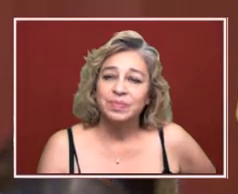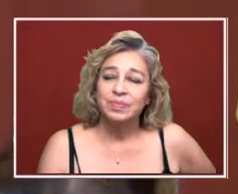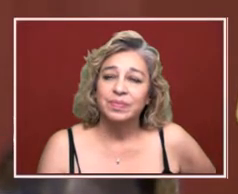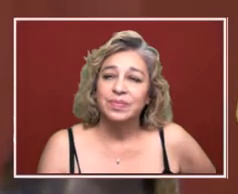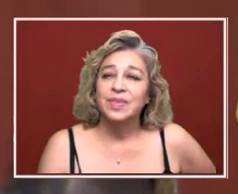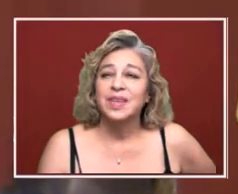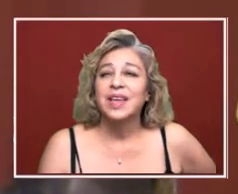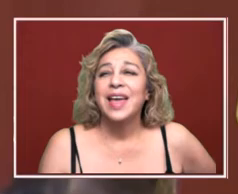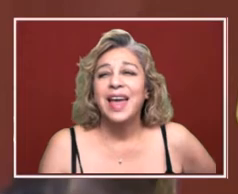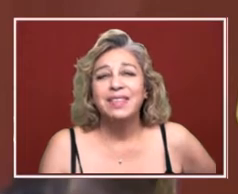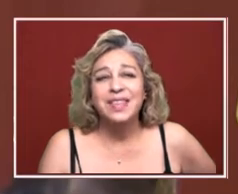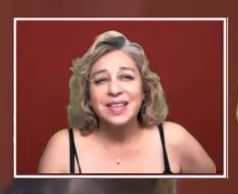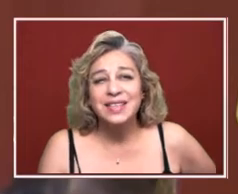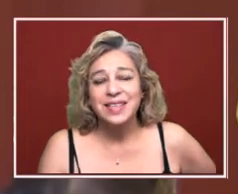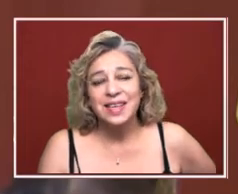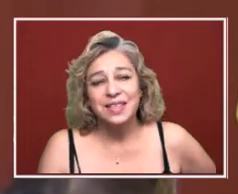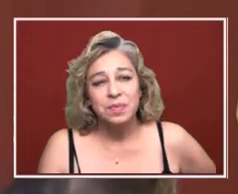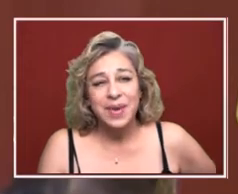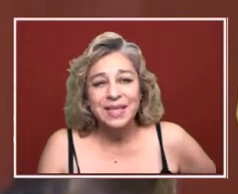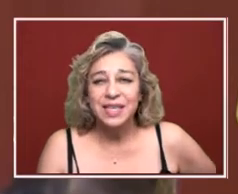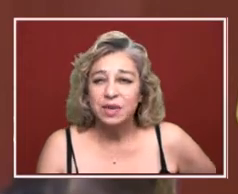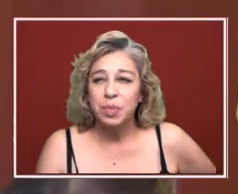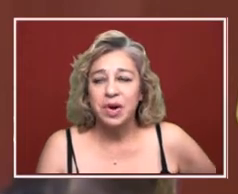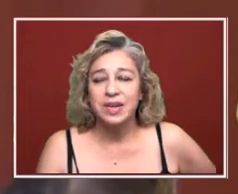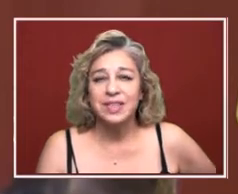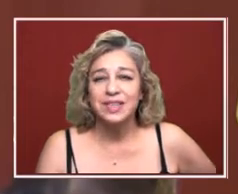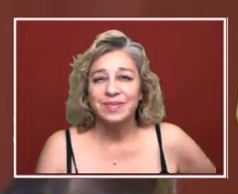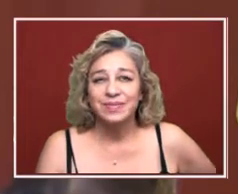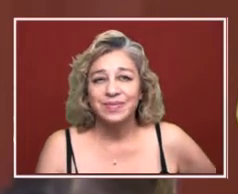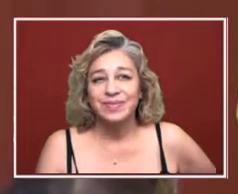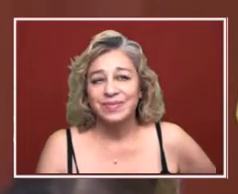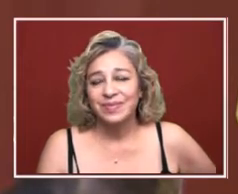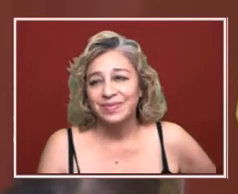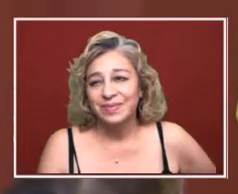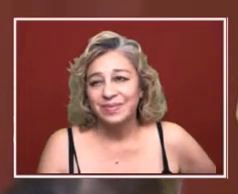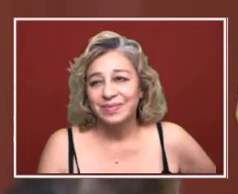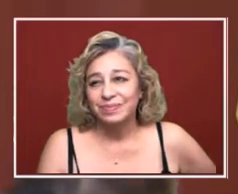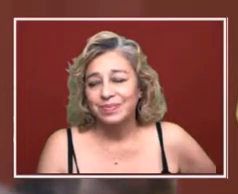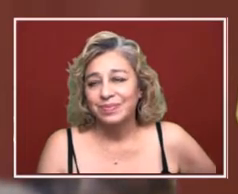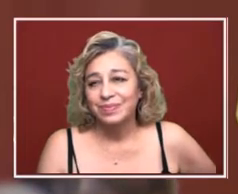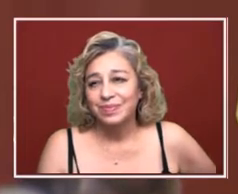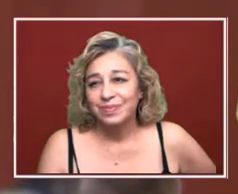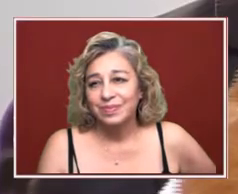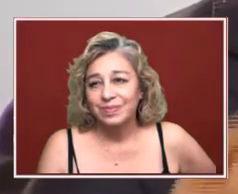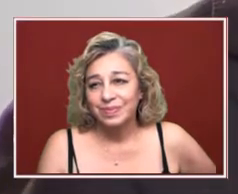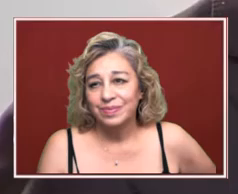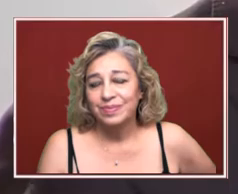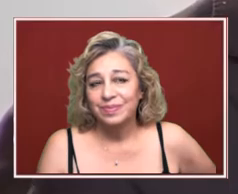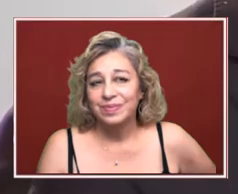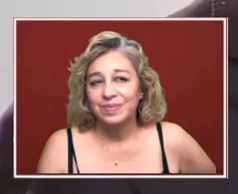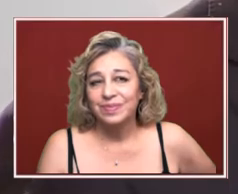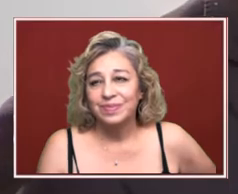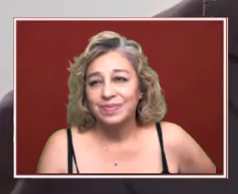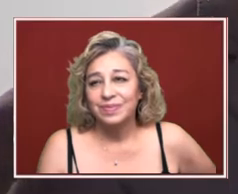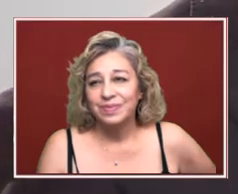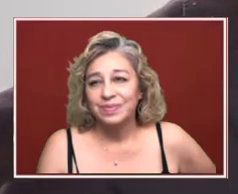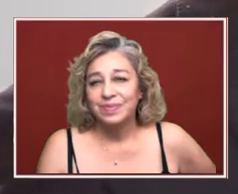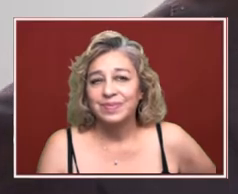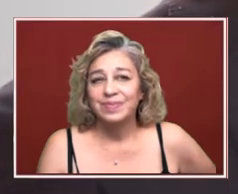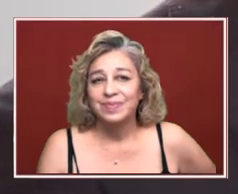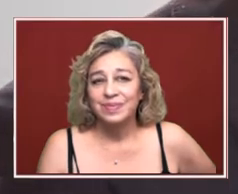lo básico. And this is the basic part. Desde luego, ahora